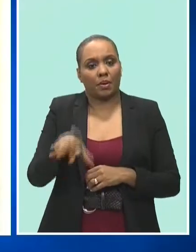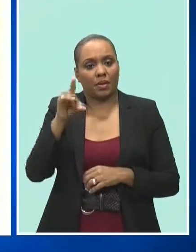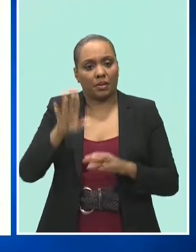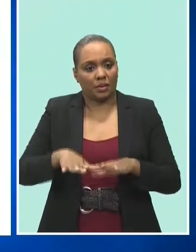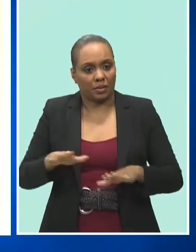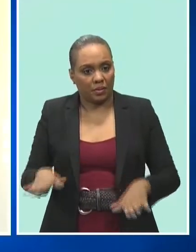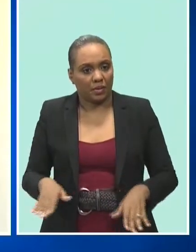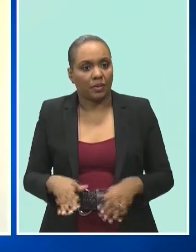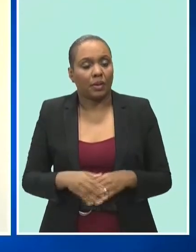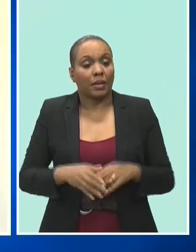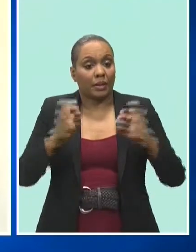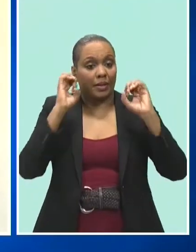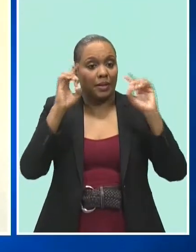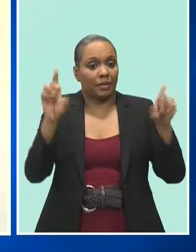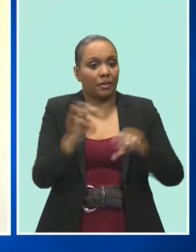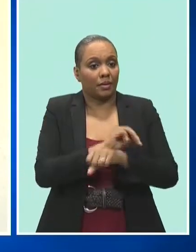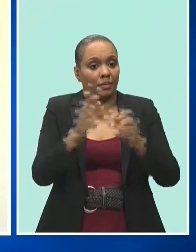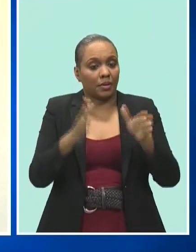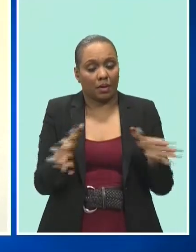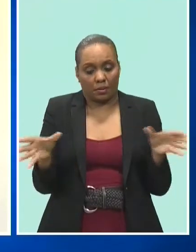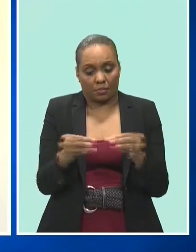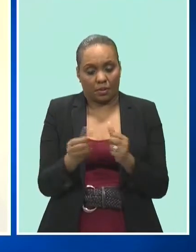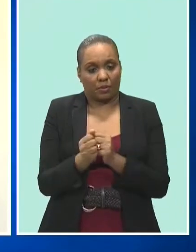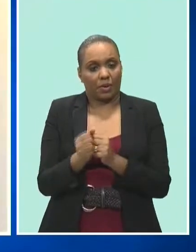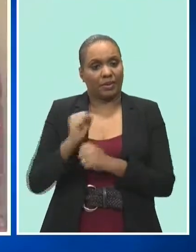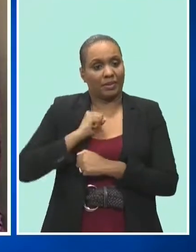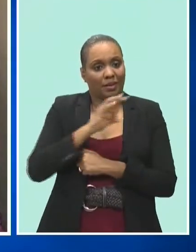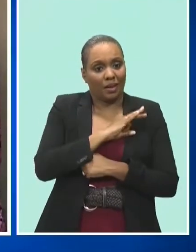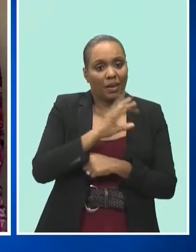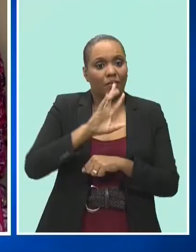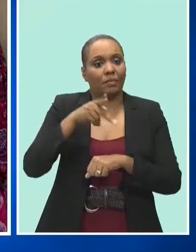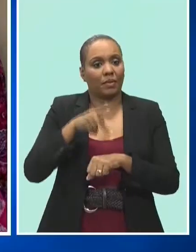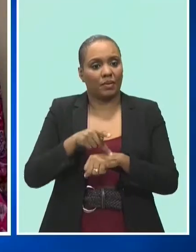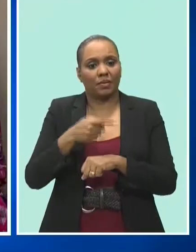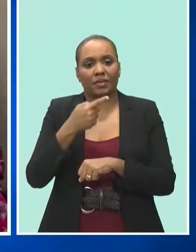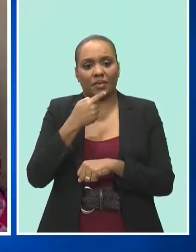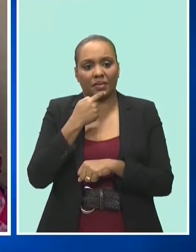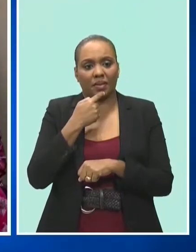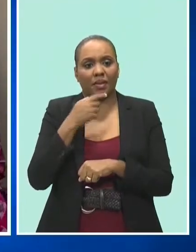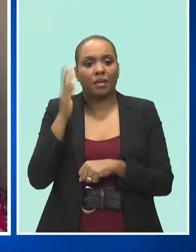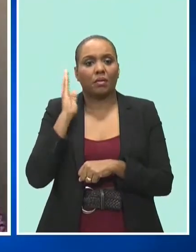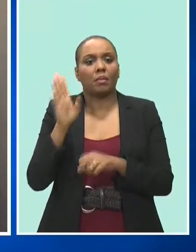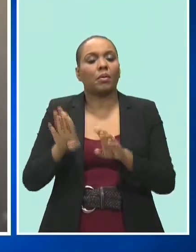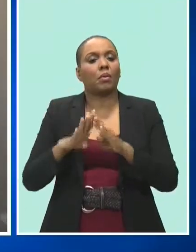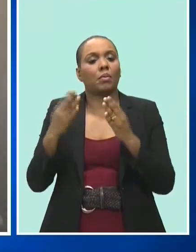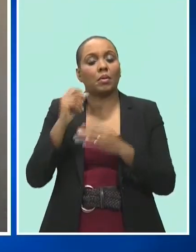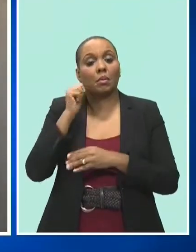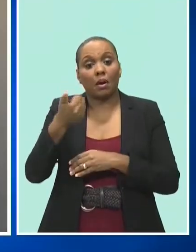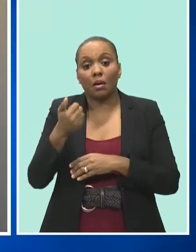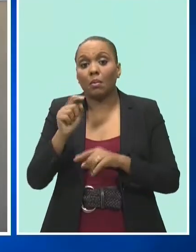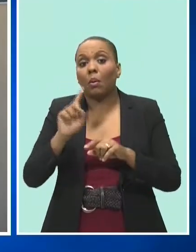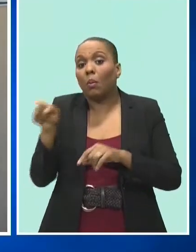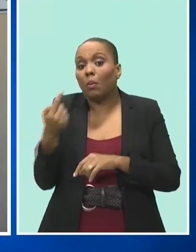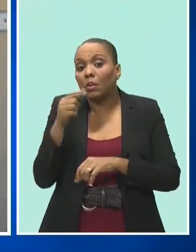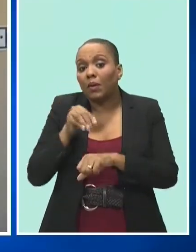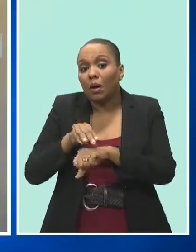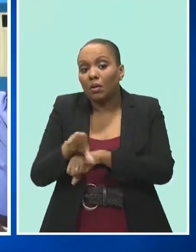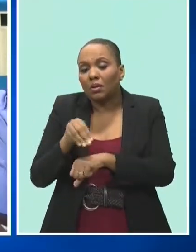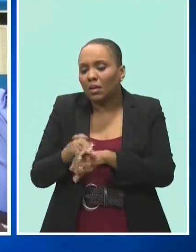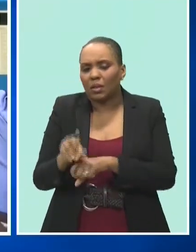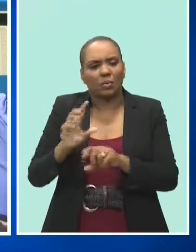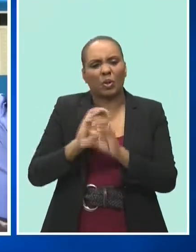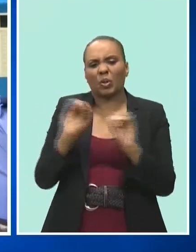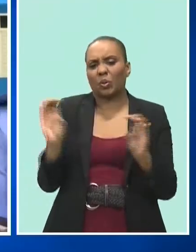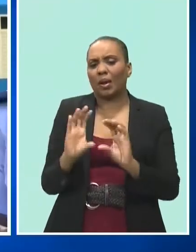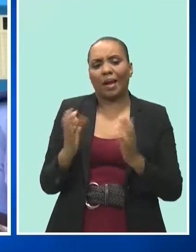of the school, Education Minister Santia Bradshaw announced the decision to keep the school open tomorrow. There'll be no